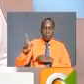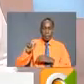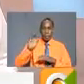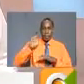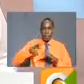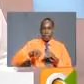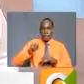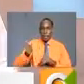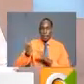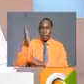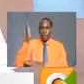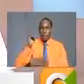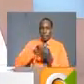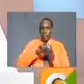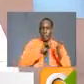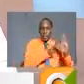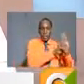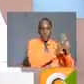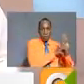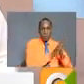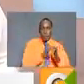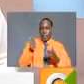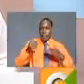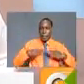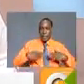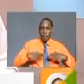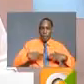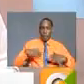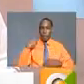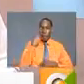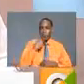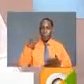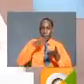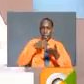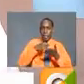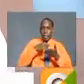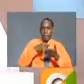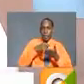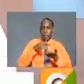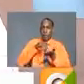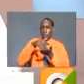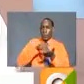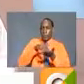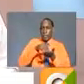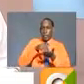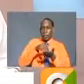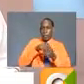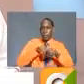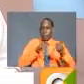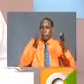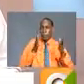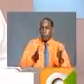God, and that is the law and fellow human beings who include their vulnerable followers.